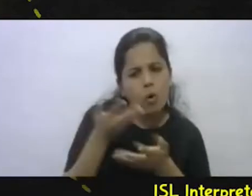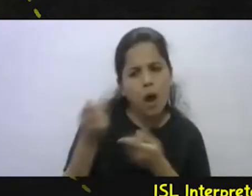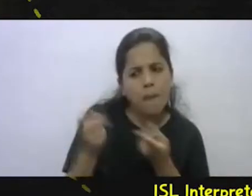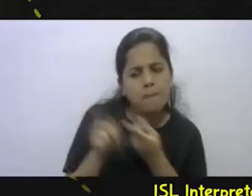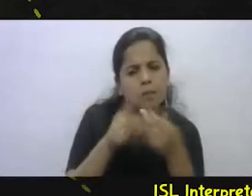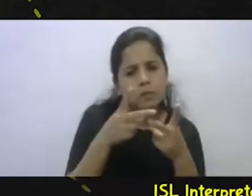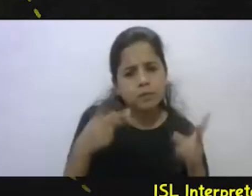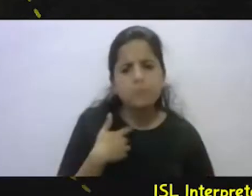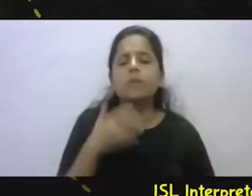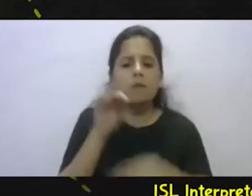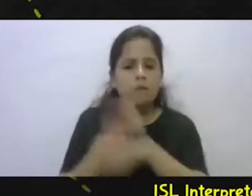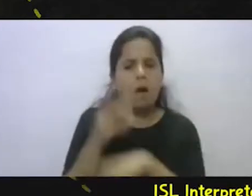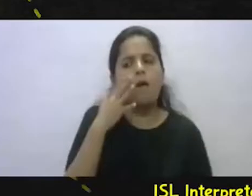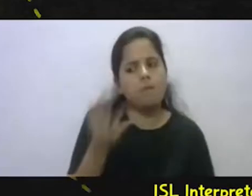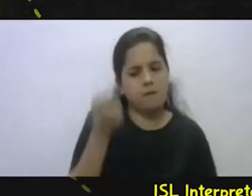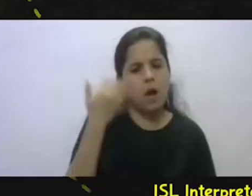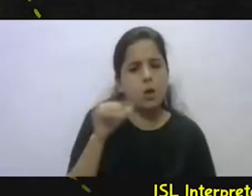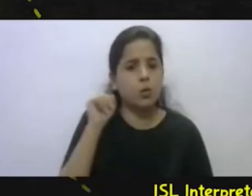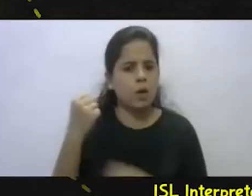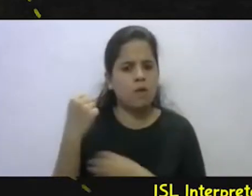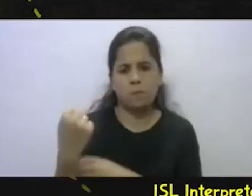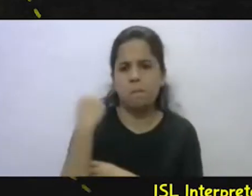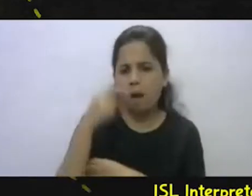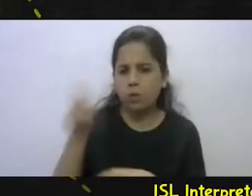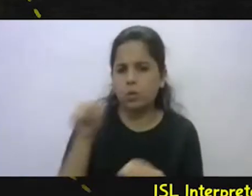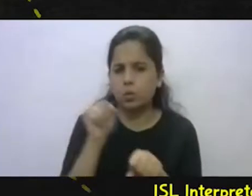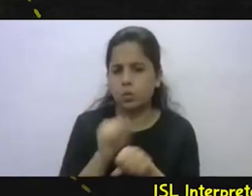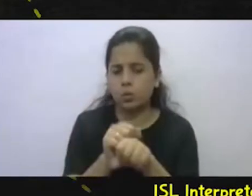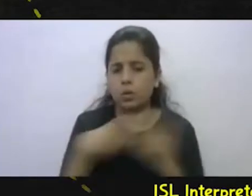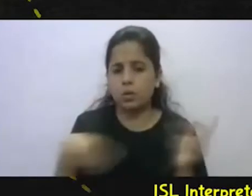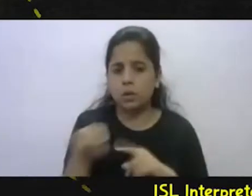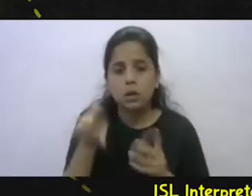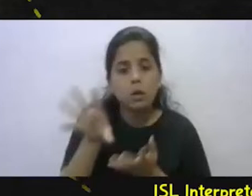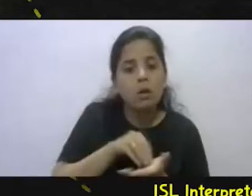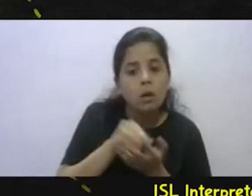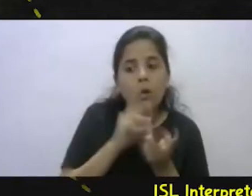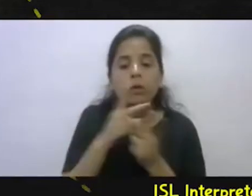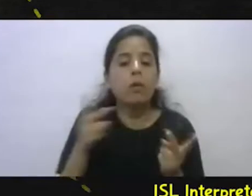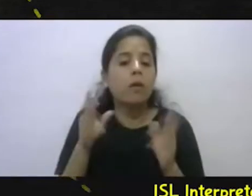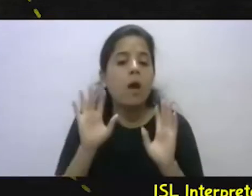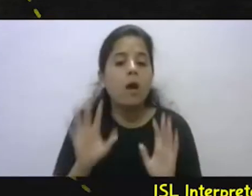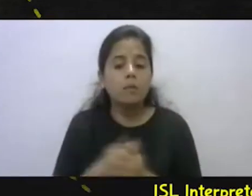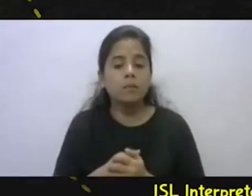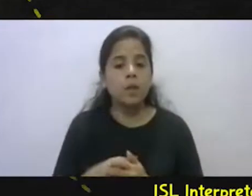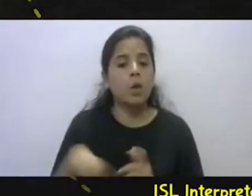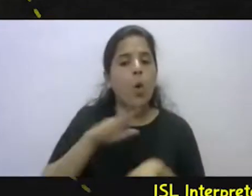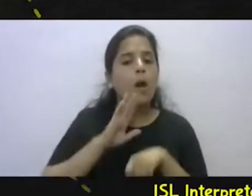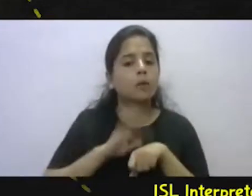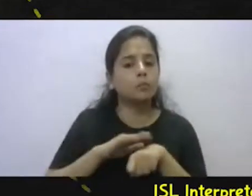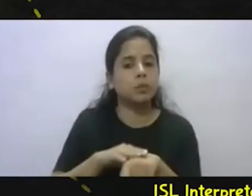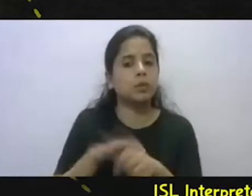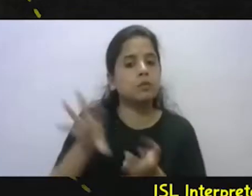I find her work extremely powerful in also recording some of these experiences